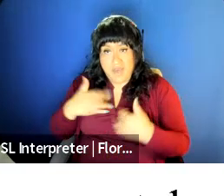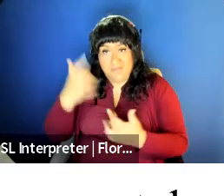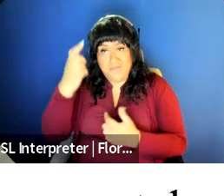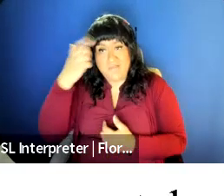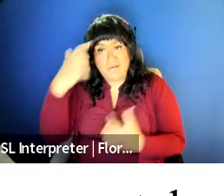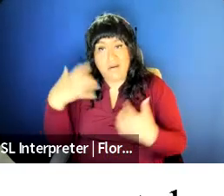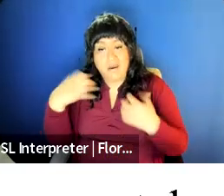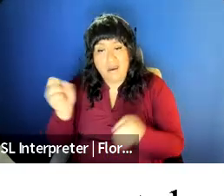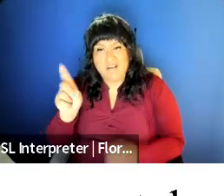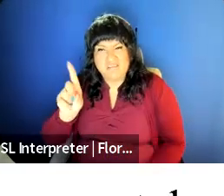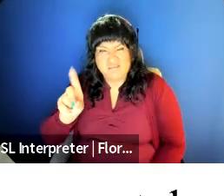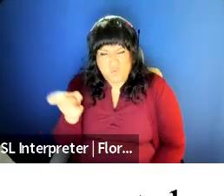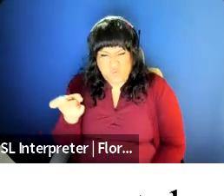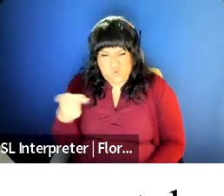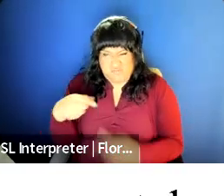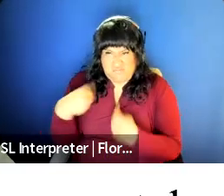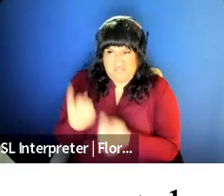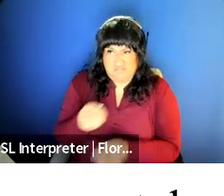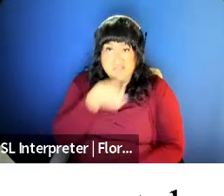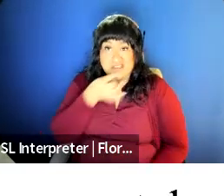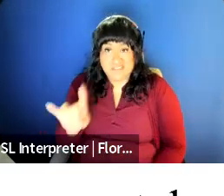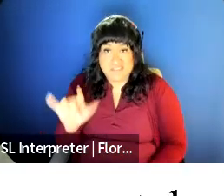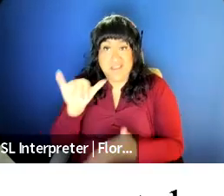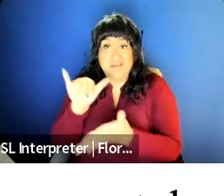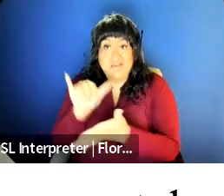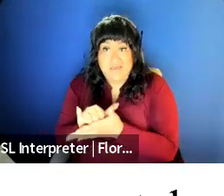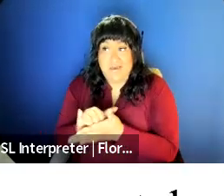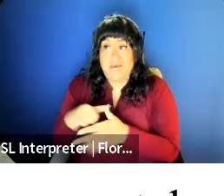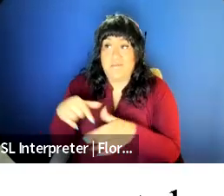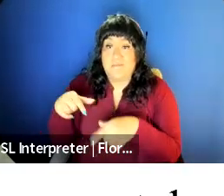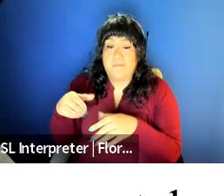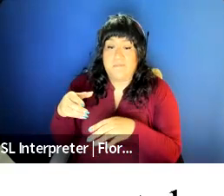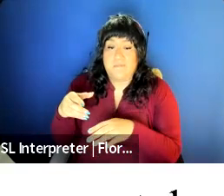makes 50% of children and youth in America potentially